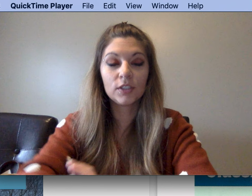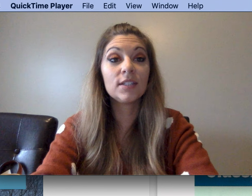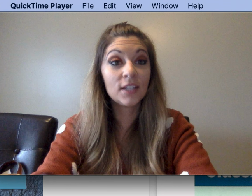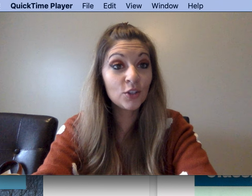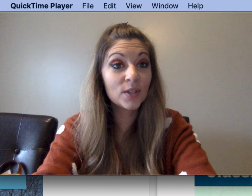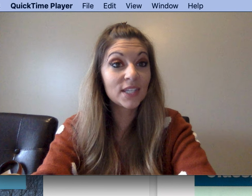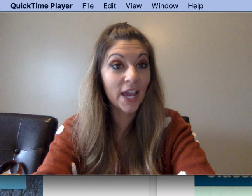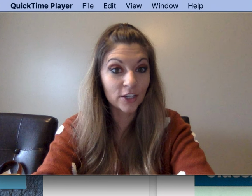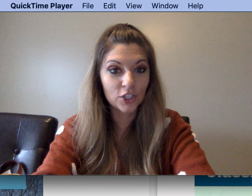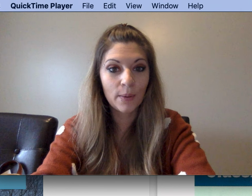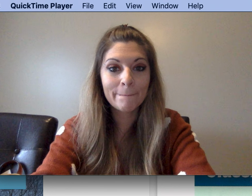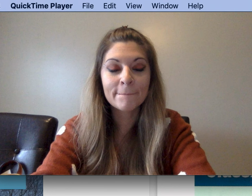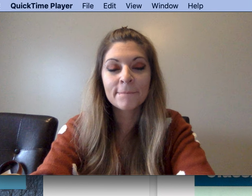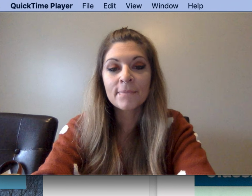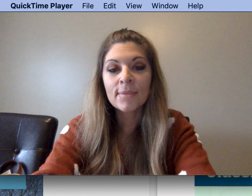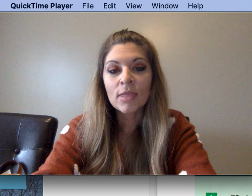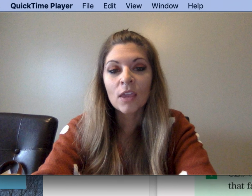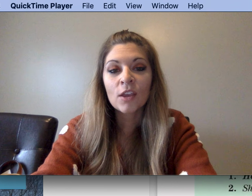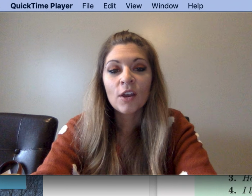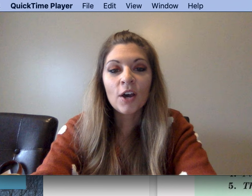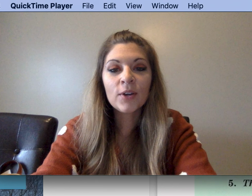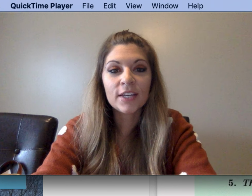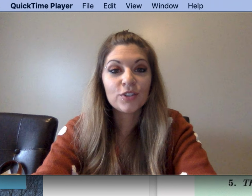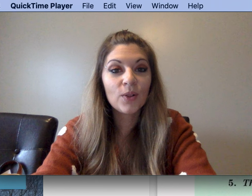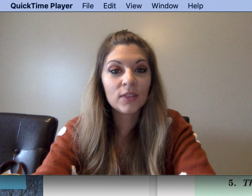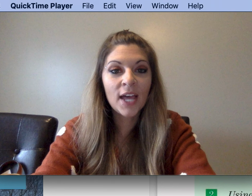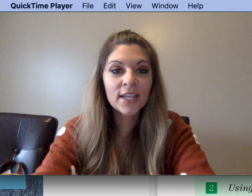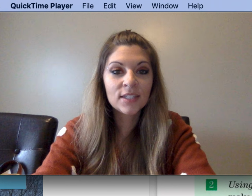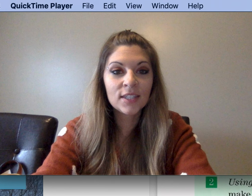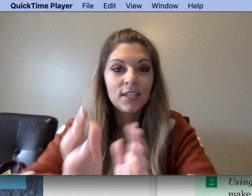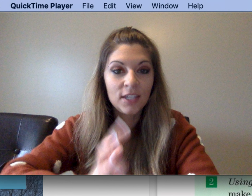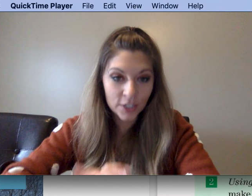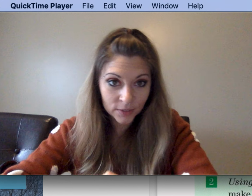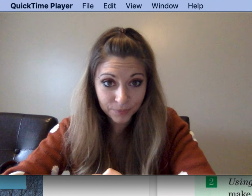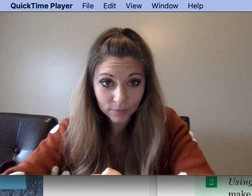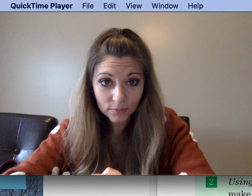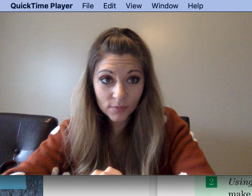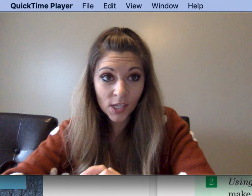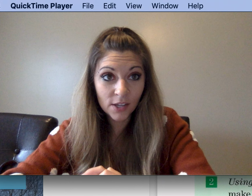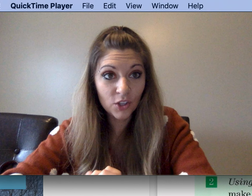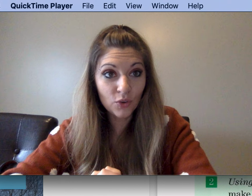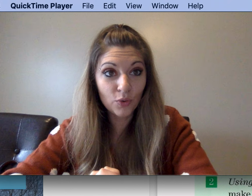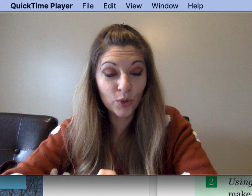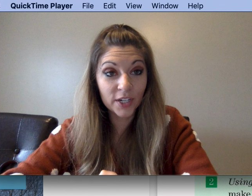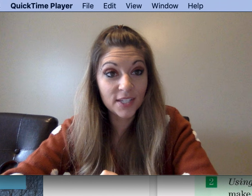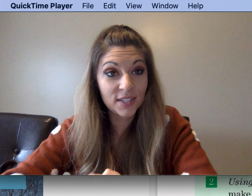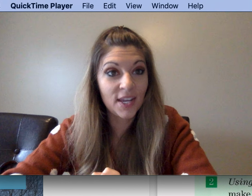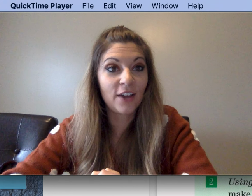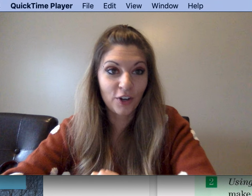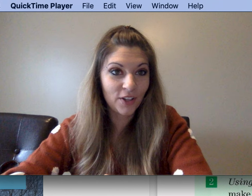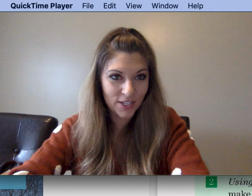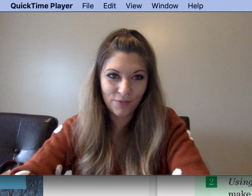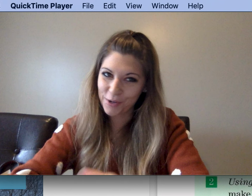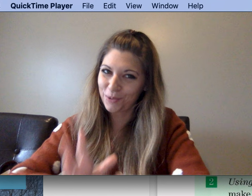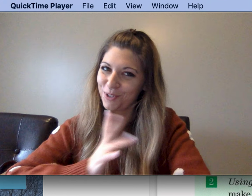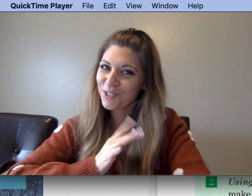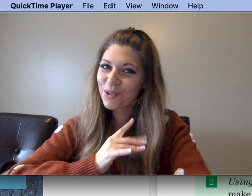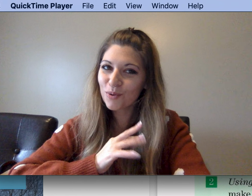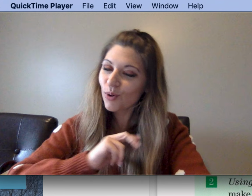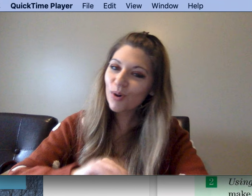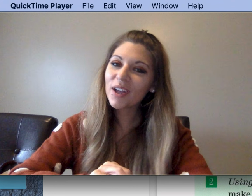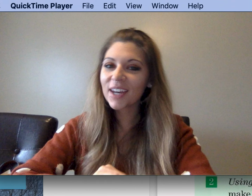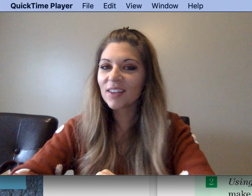action. Continuous action. Okay, so lastly here, we're going to stack our classifiers,